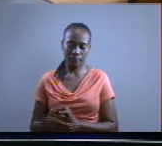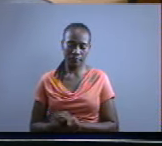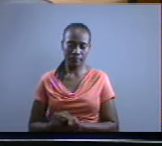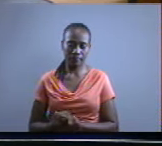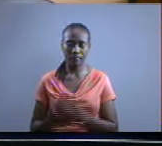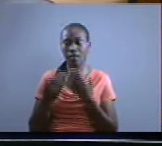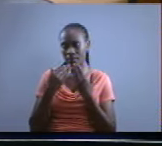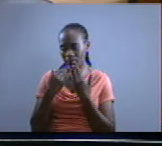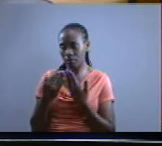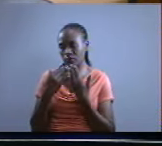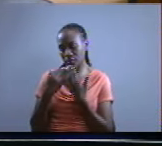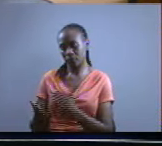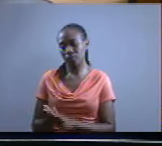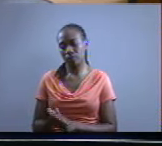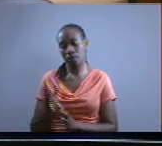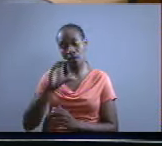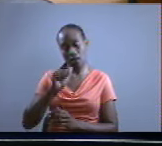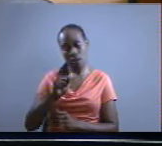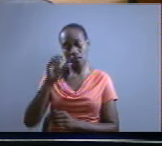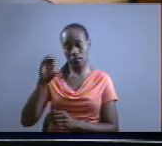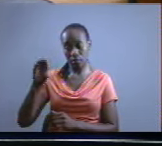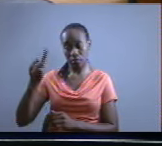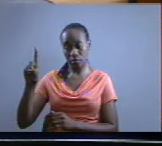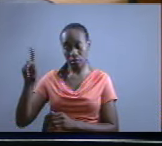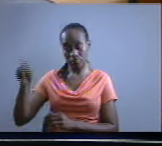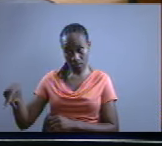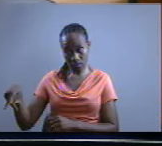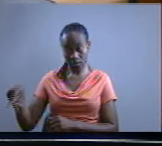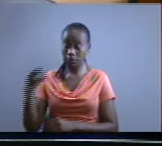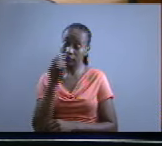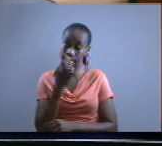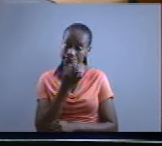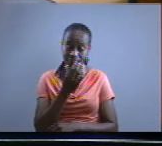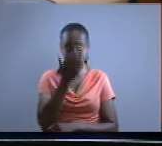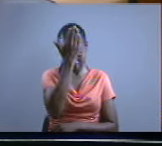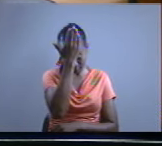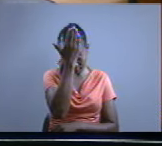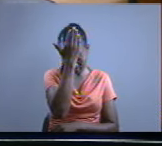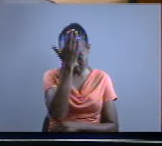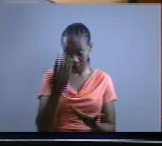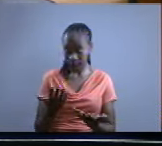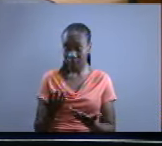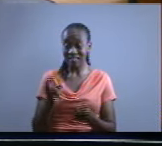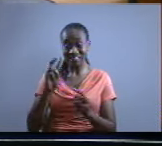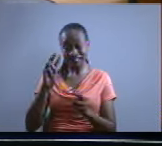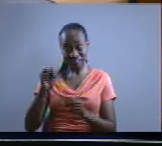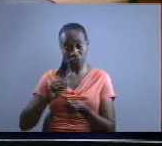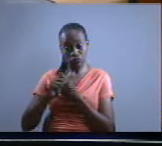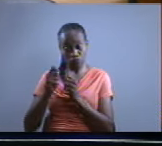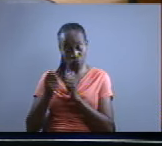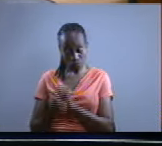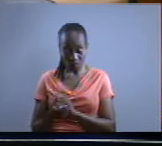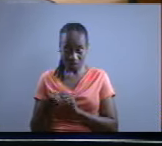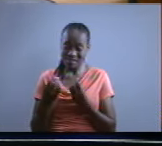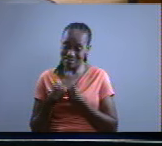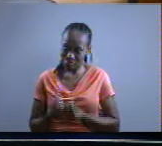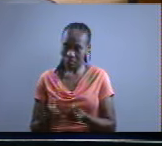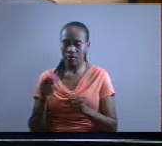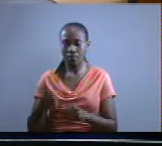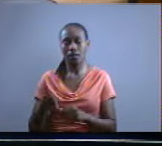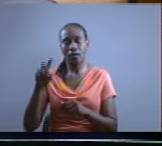Thank you, Honourable Speaker. The African Christian Democratic Party calls on the President to dissolve the current NYDA board and establish a new